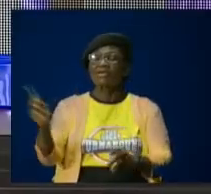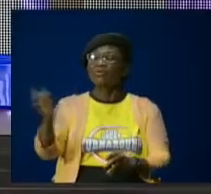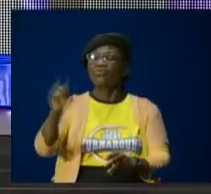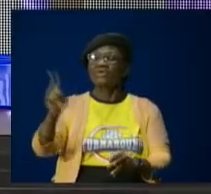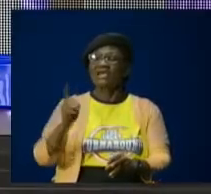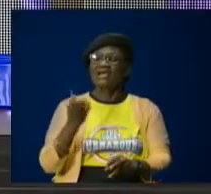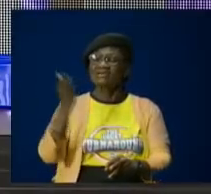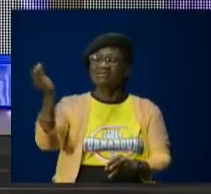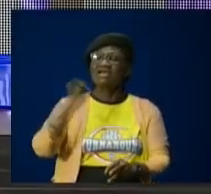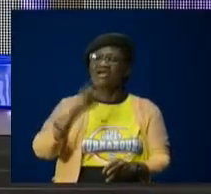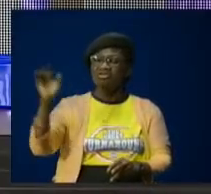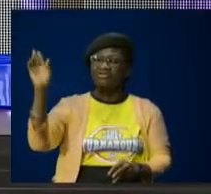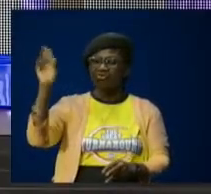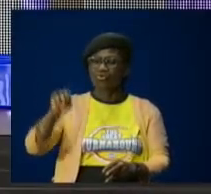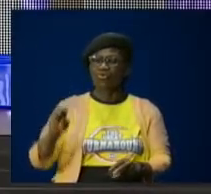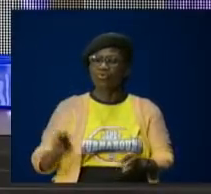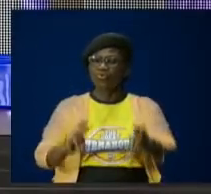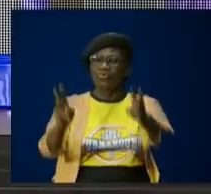way.